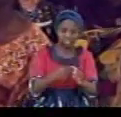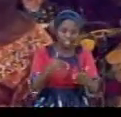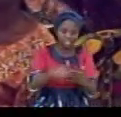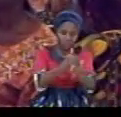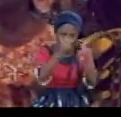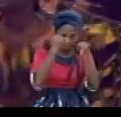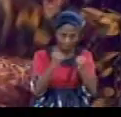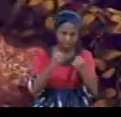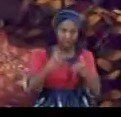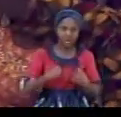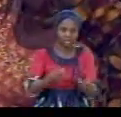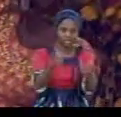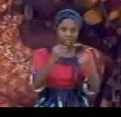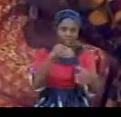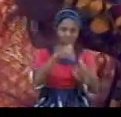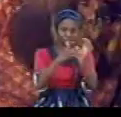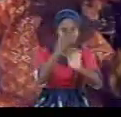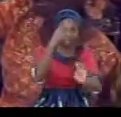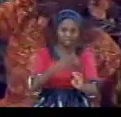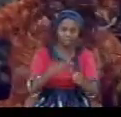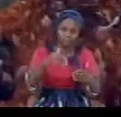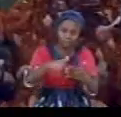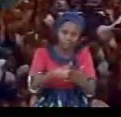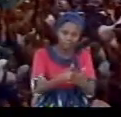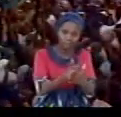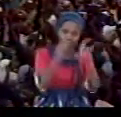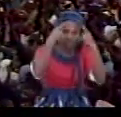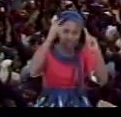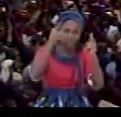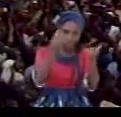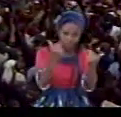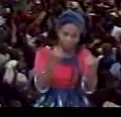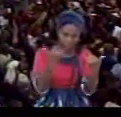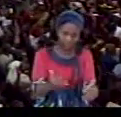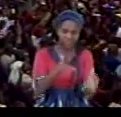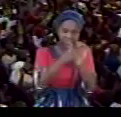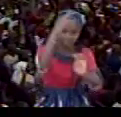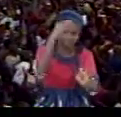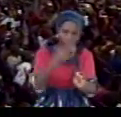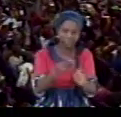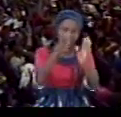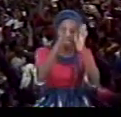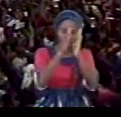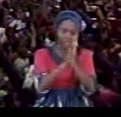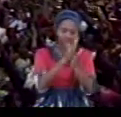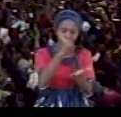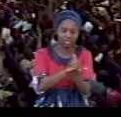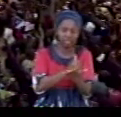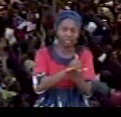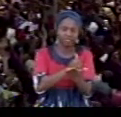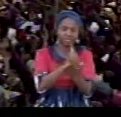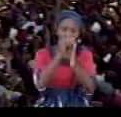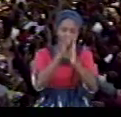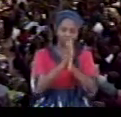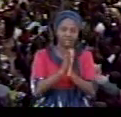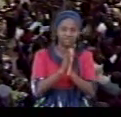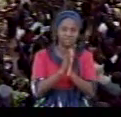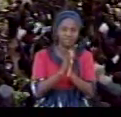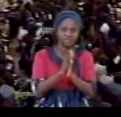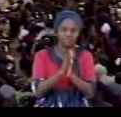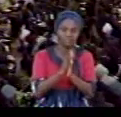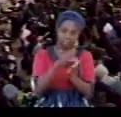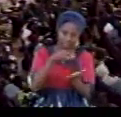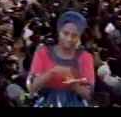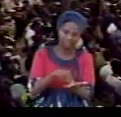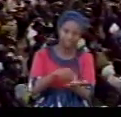now come. Yeah. A new breakthrough has now come in Jesus' name. Yeah. Stand up